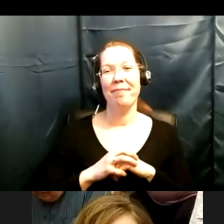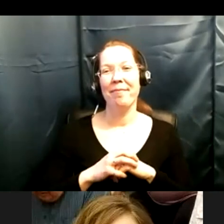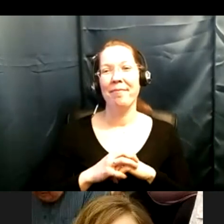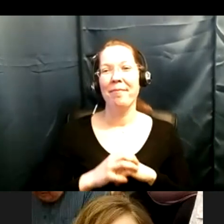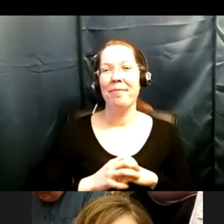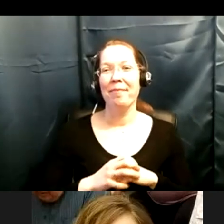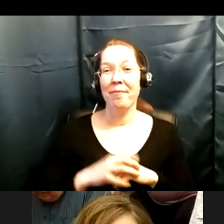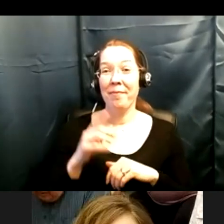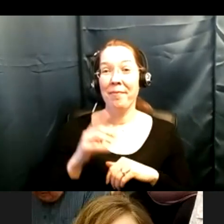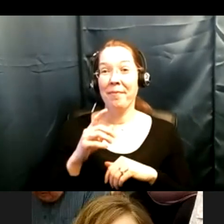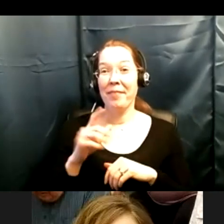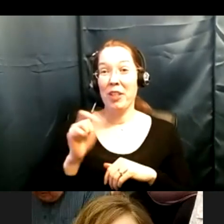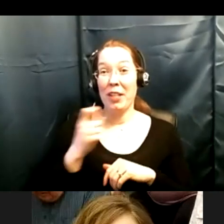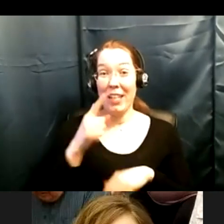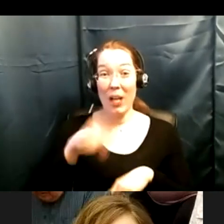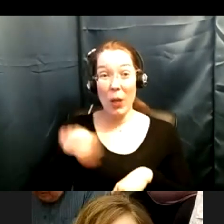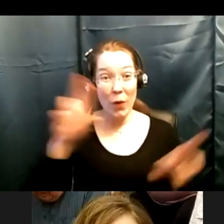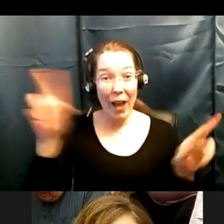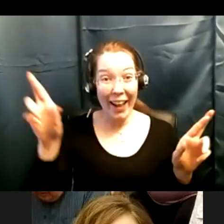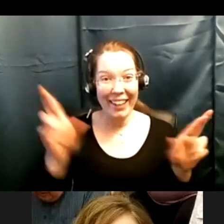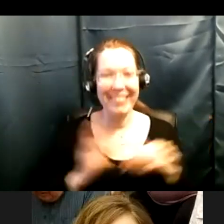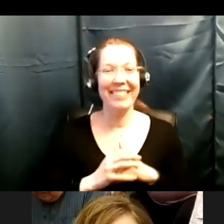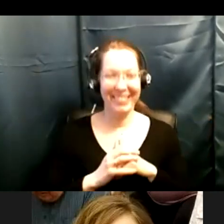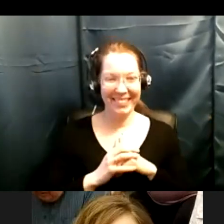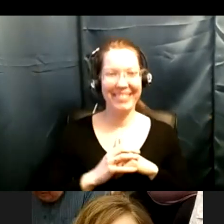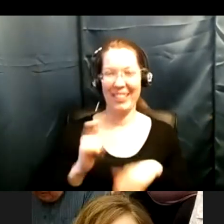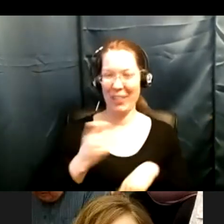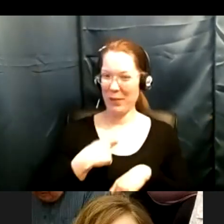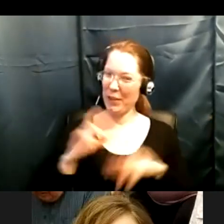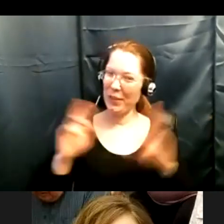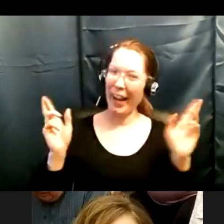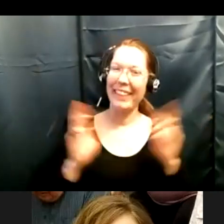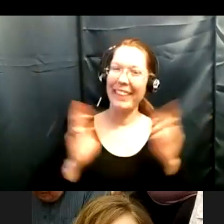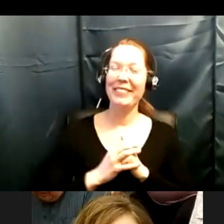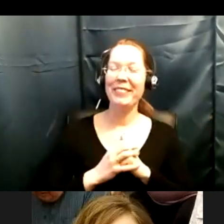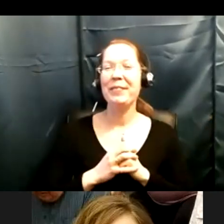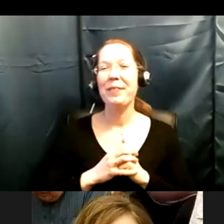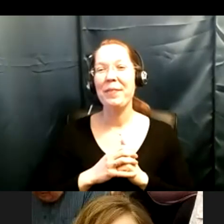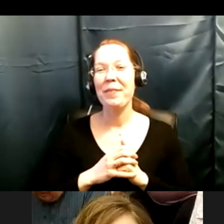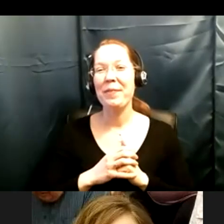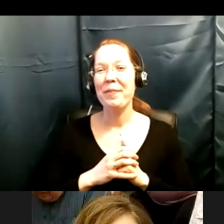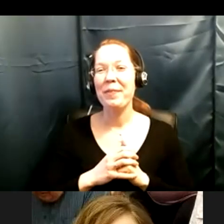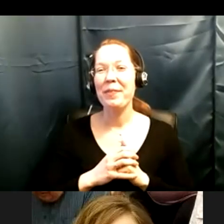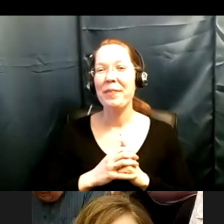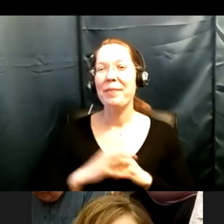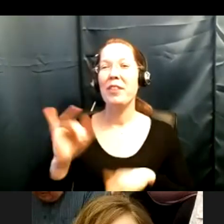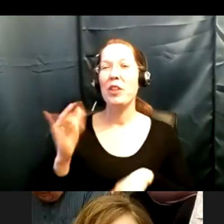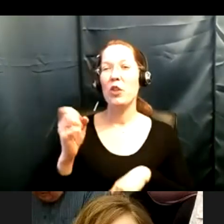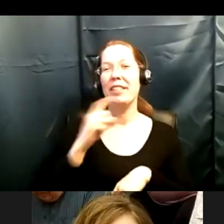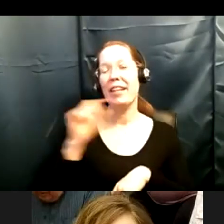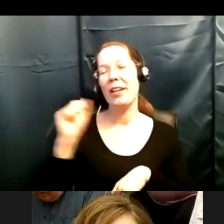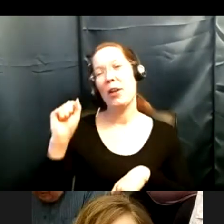Are you ready? Yeah, we're all ready. All right.